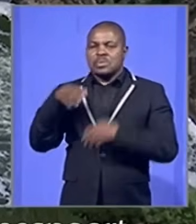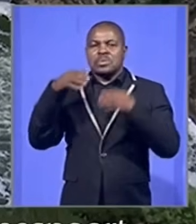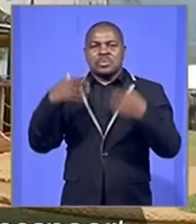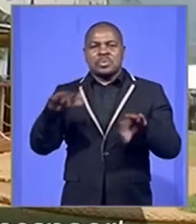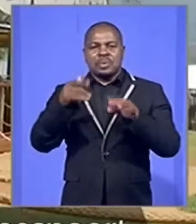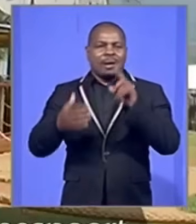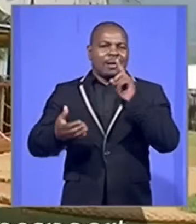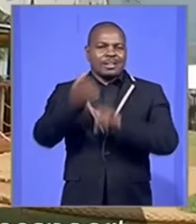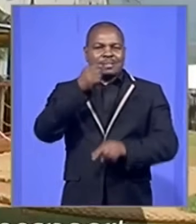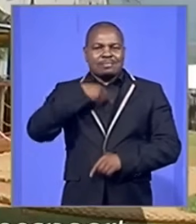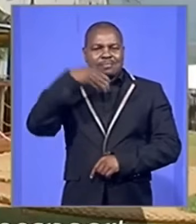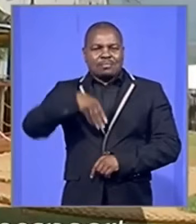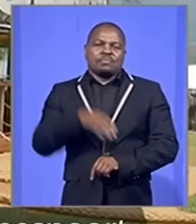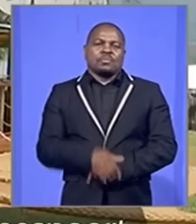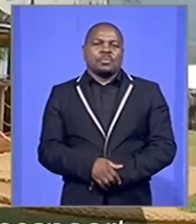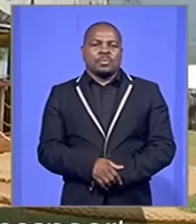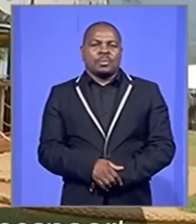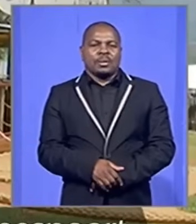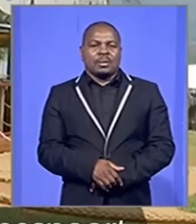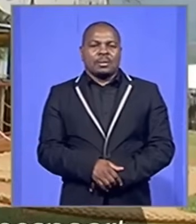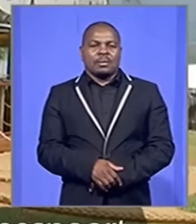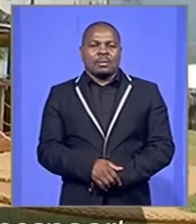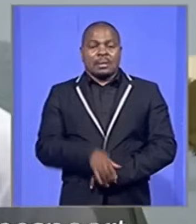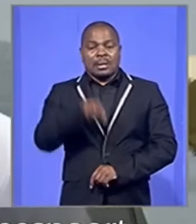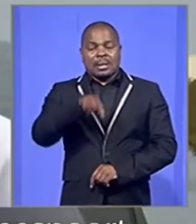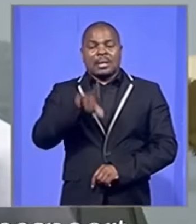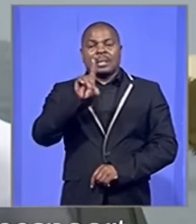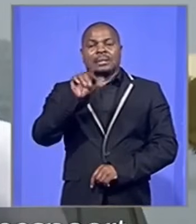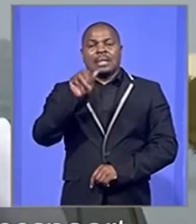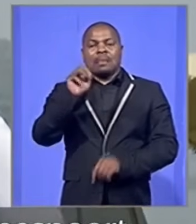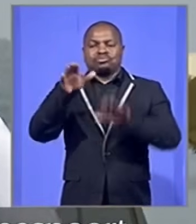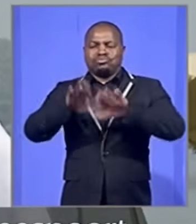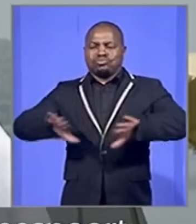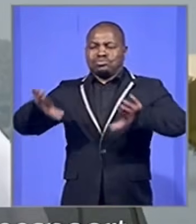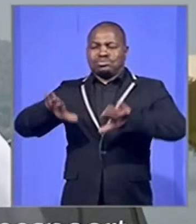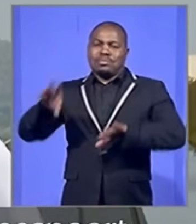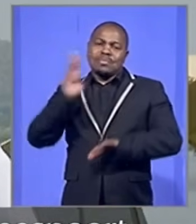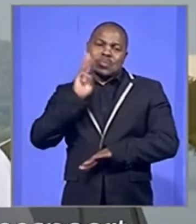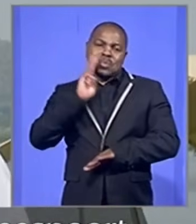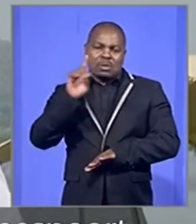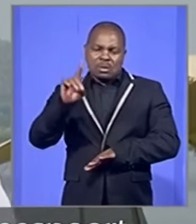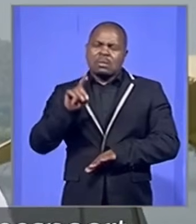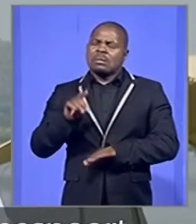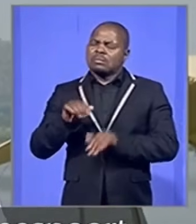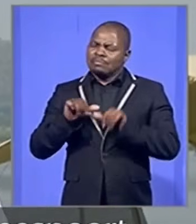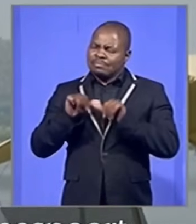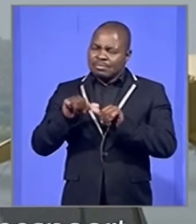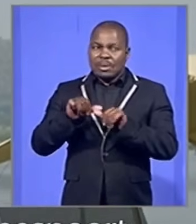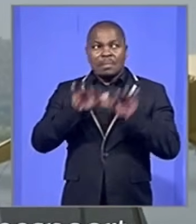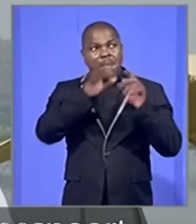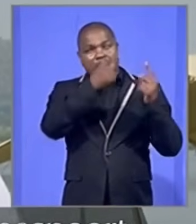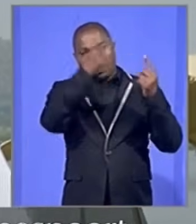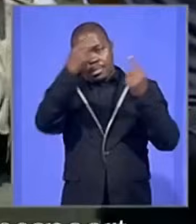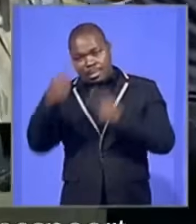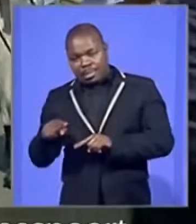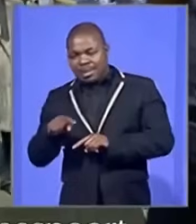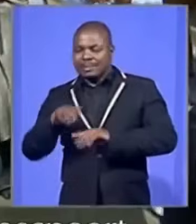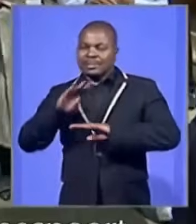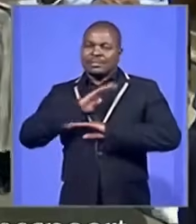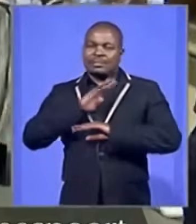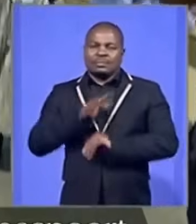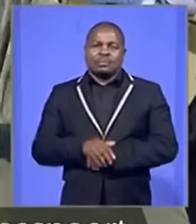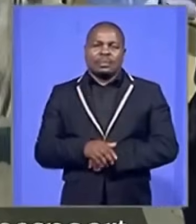kgolo. Maintain the state of the dam re kgone bona gore our people he ba itla mo ba gotsofetse.